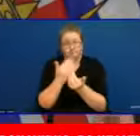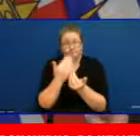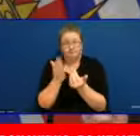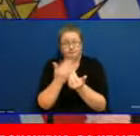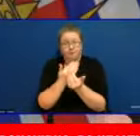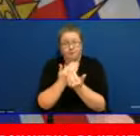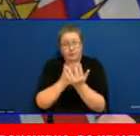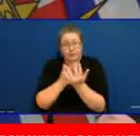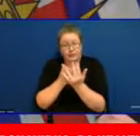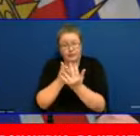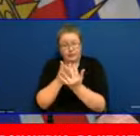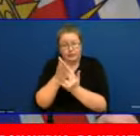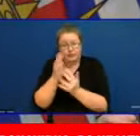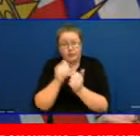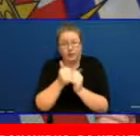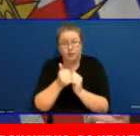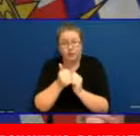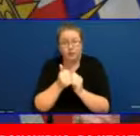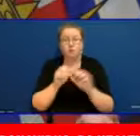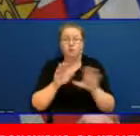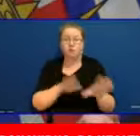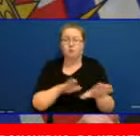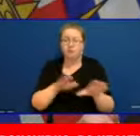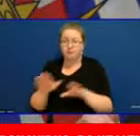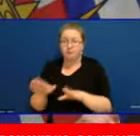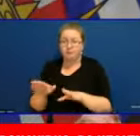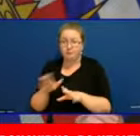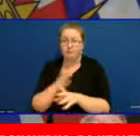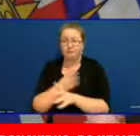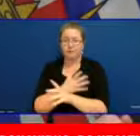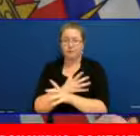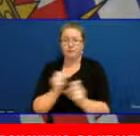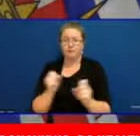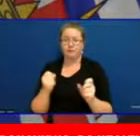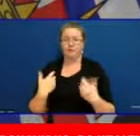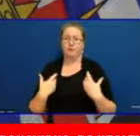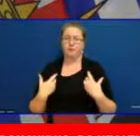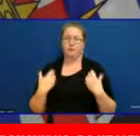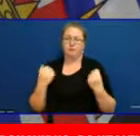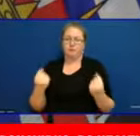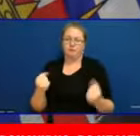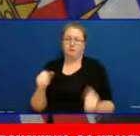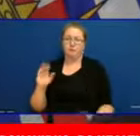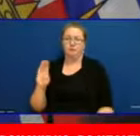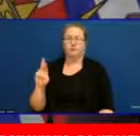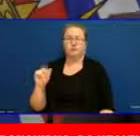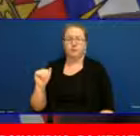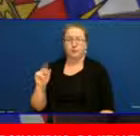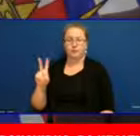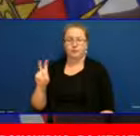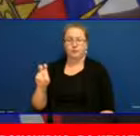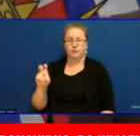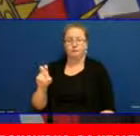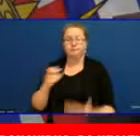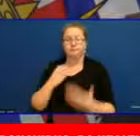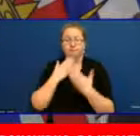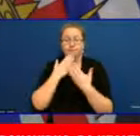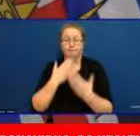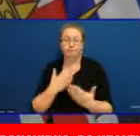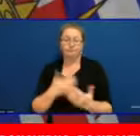We'll get through this by being calm and being safe and being brave. Thank you.